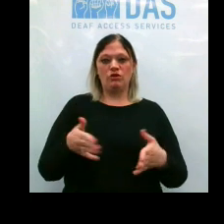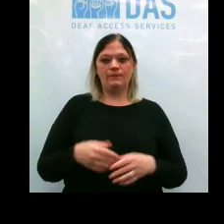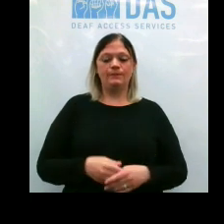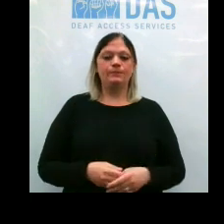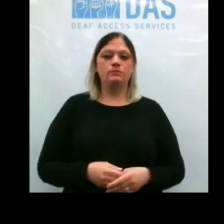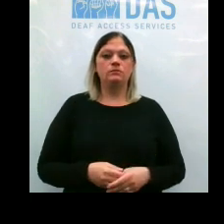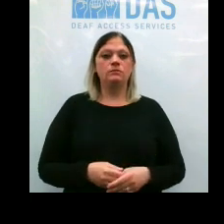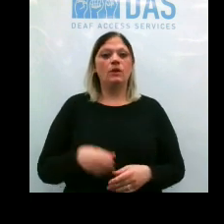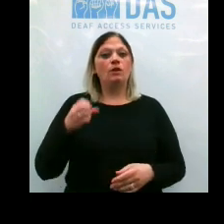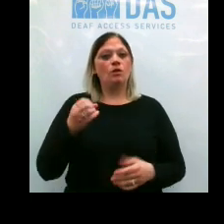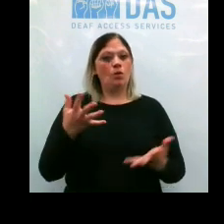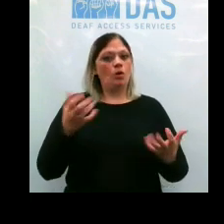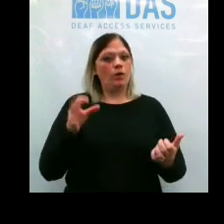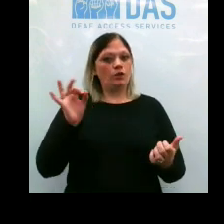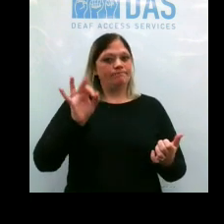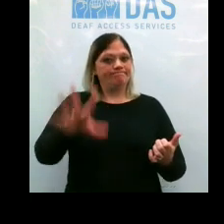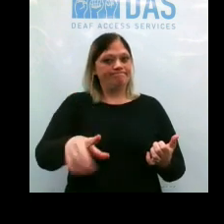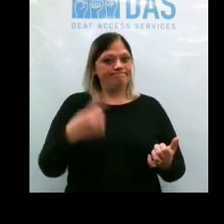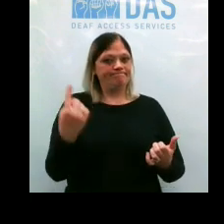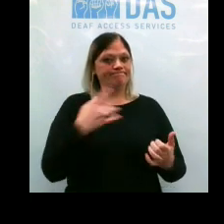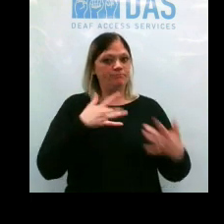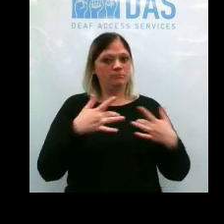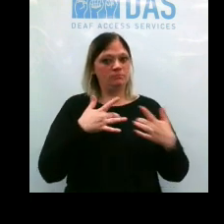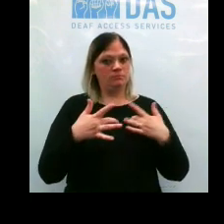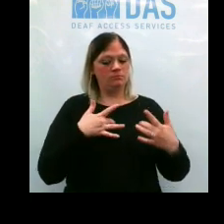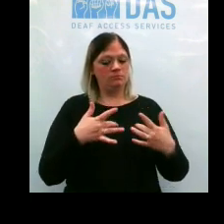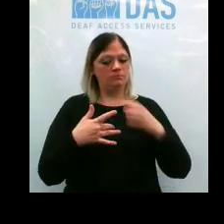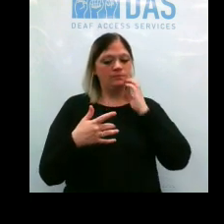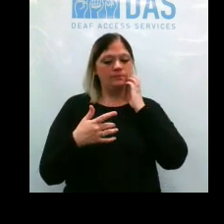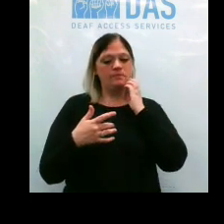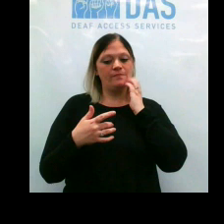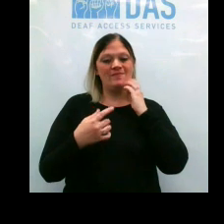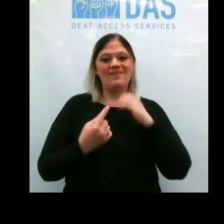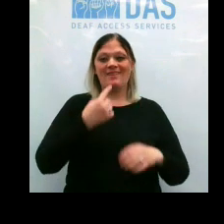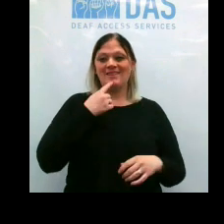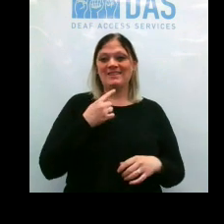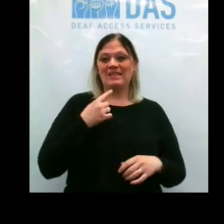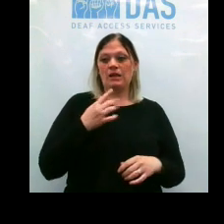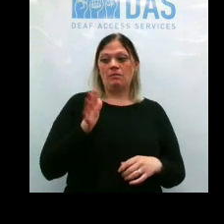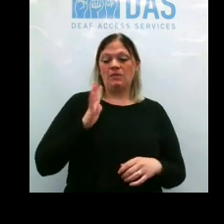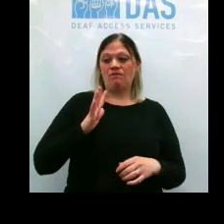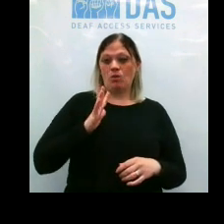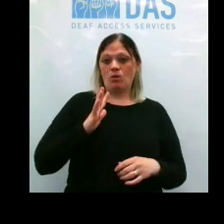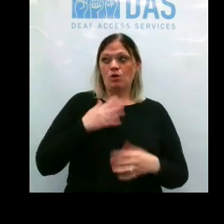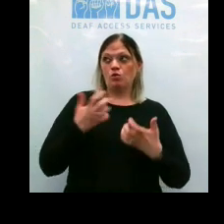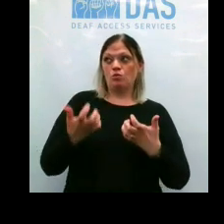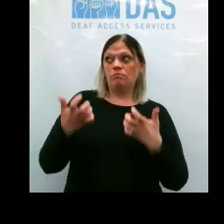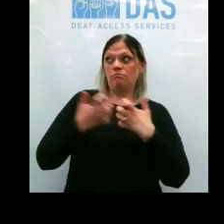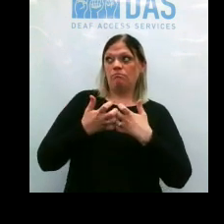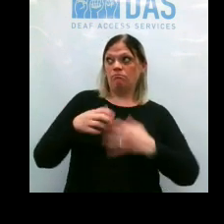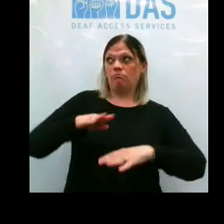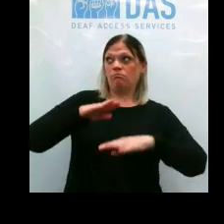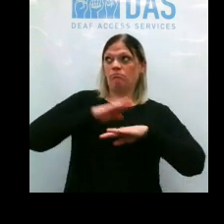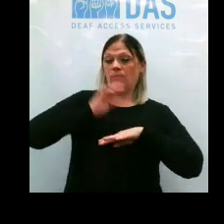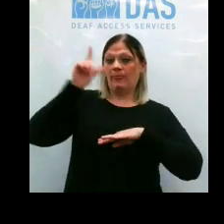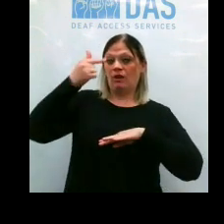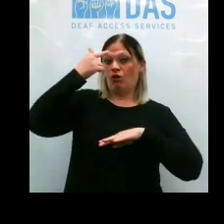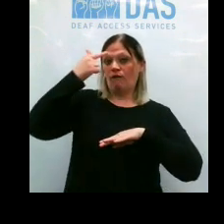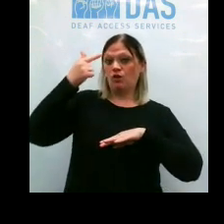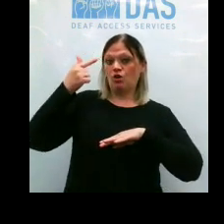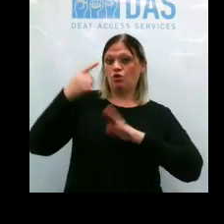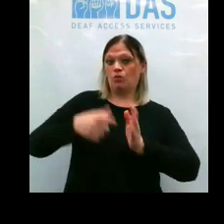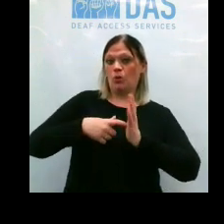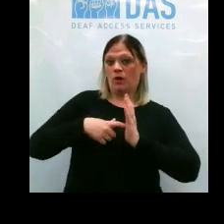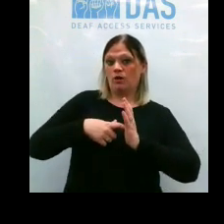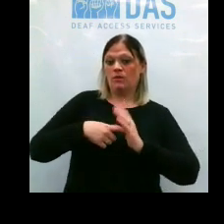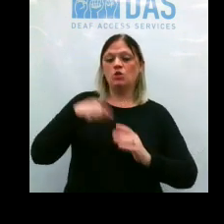is concerning to all of us. As I noted earlier, to meet the governor's standard, we have to meet a certain level of testing. There are